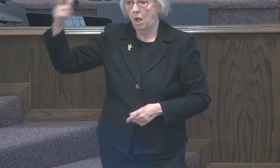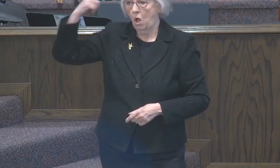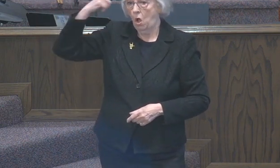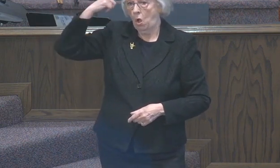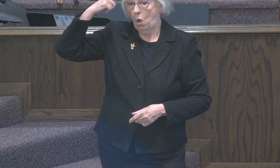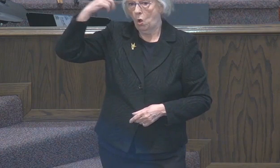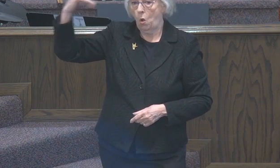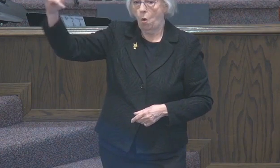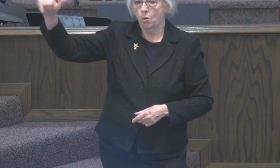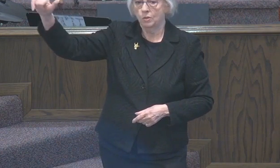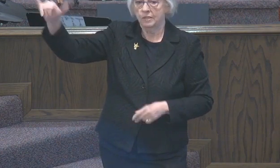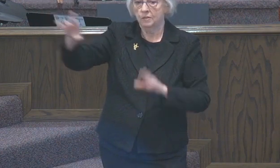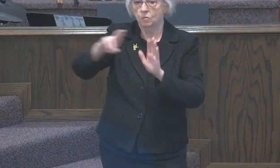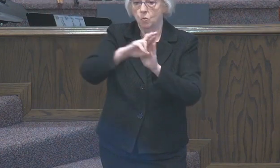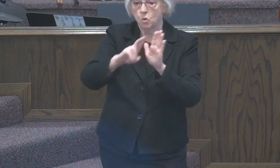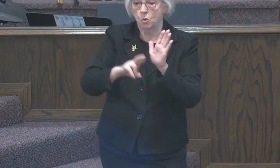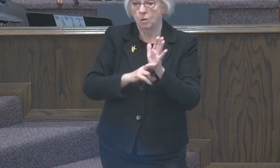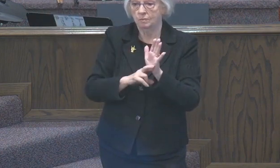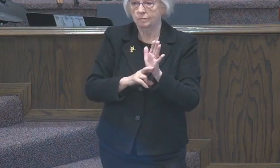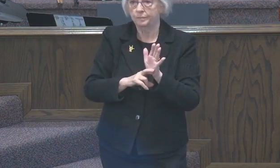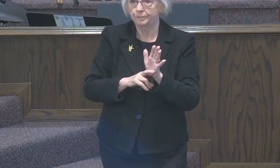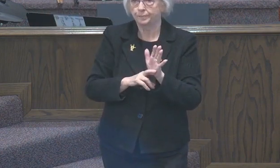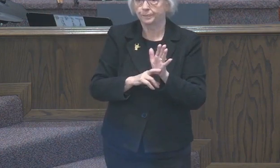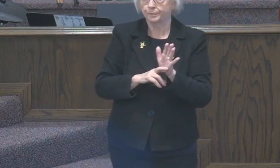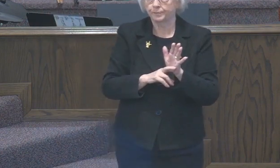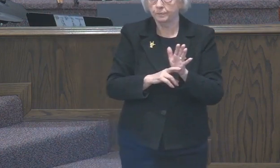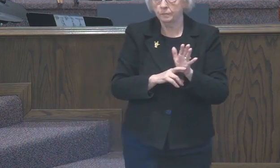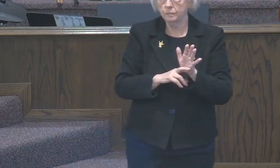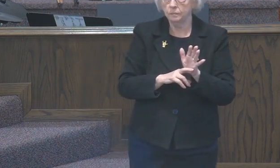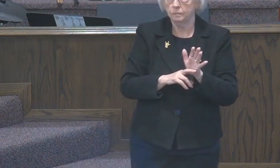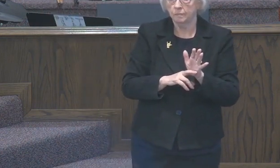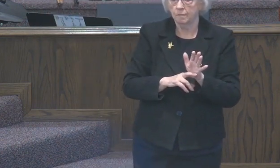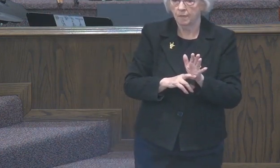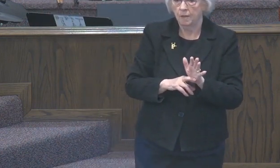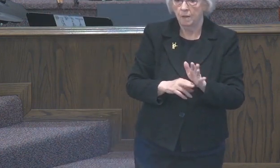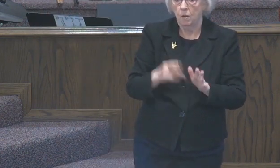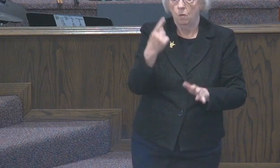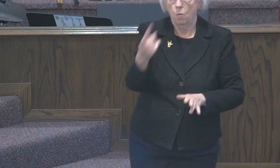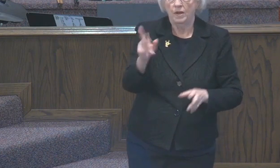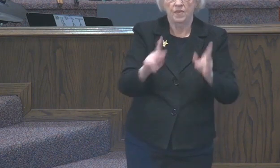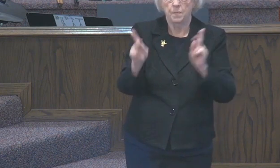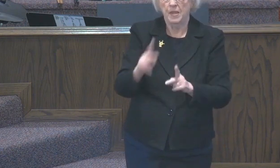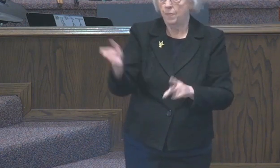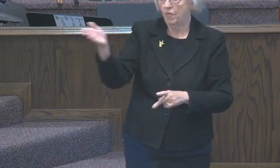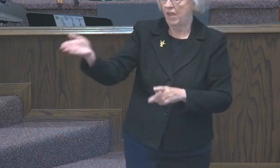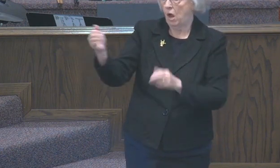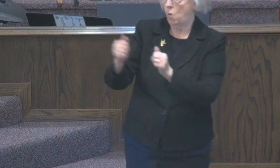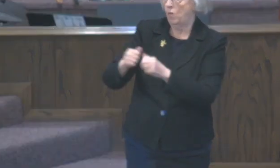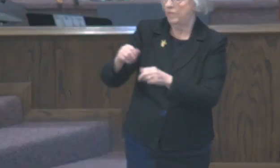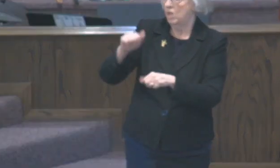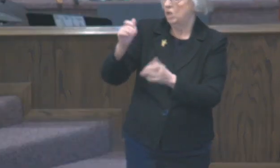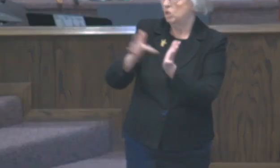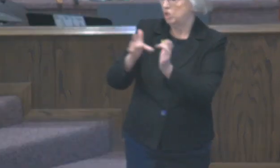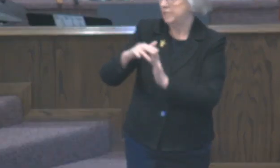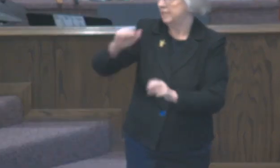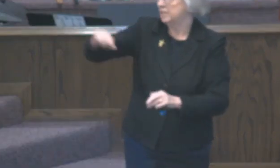Jesus was asked to test Him, right? What is the greatest commandment? And he answered, of course, and he said, love the